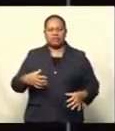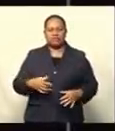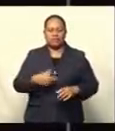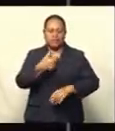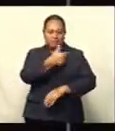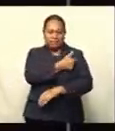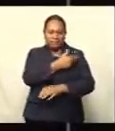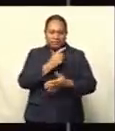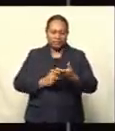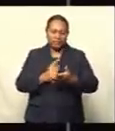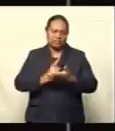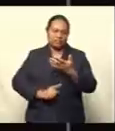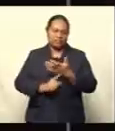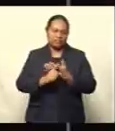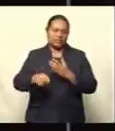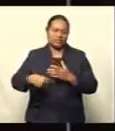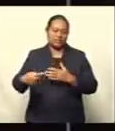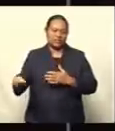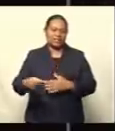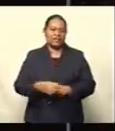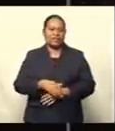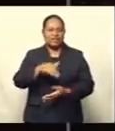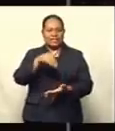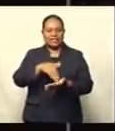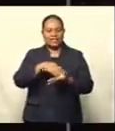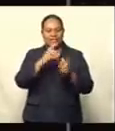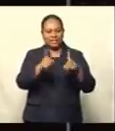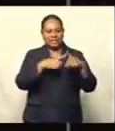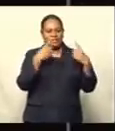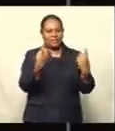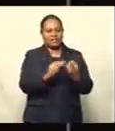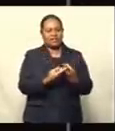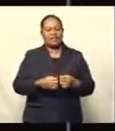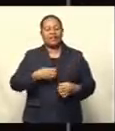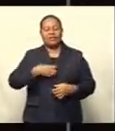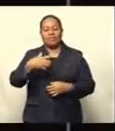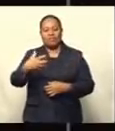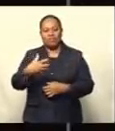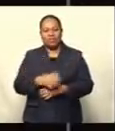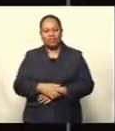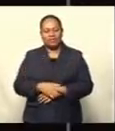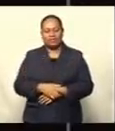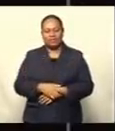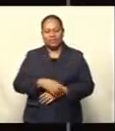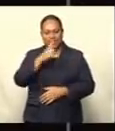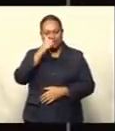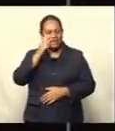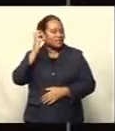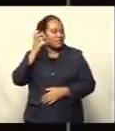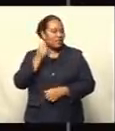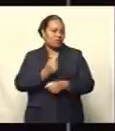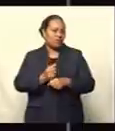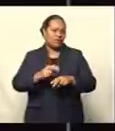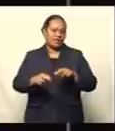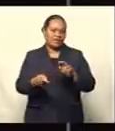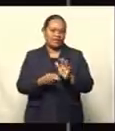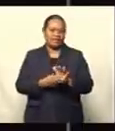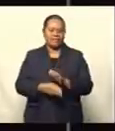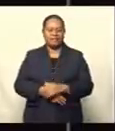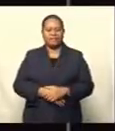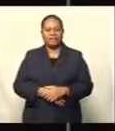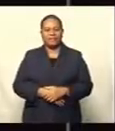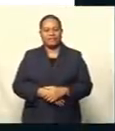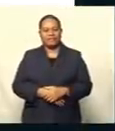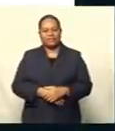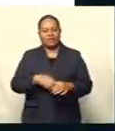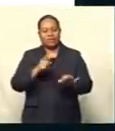and vaccination drives continue in the Central Division. For these stories and others, you can tune into our sister radio station, Gold FM. To our